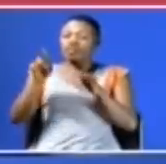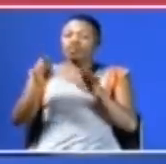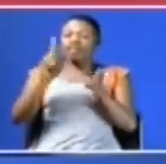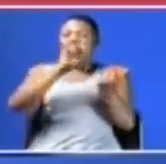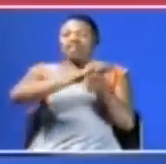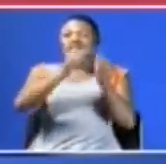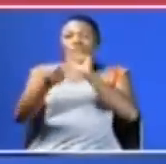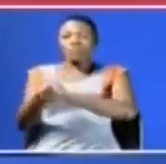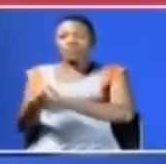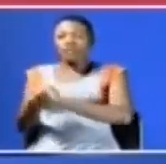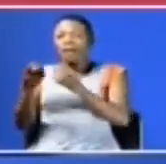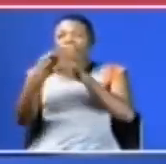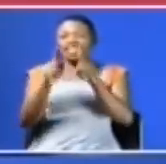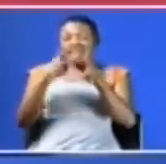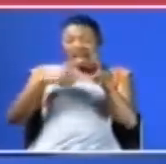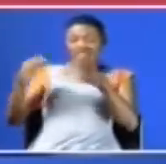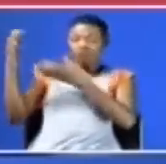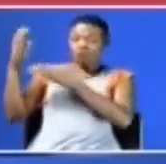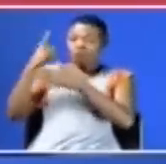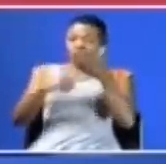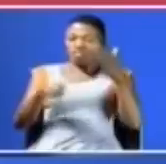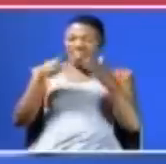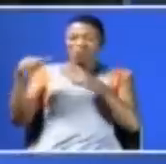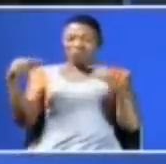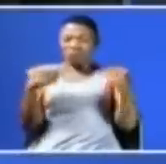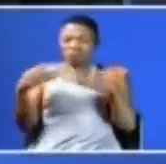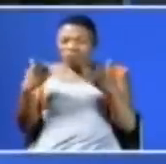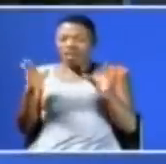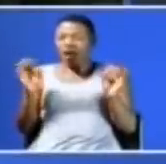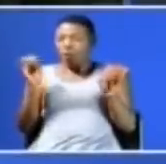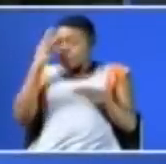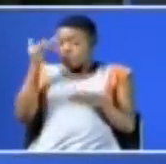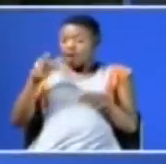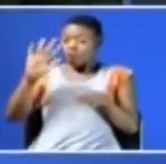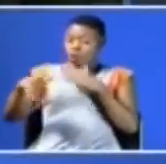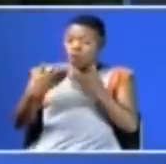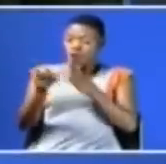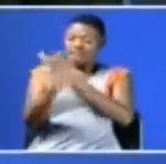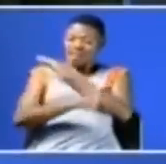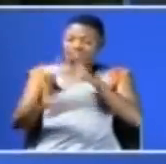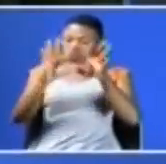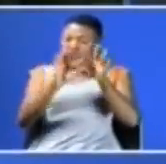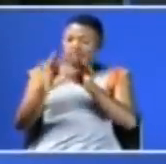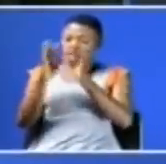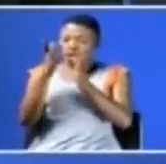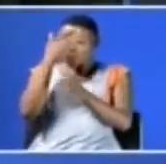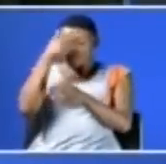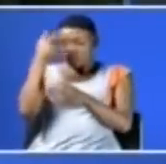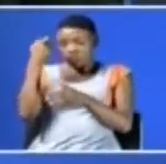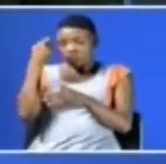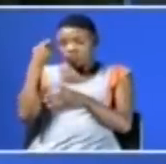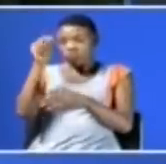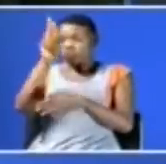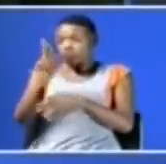necessary. But hopefully, we had hoped that would be uncontentious, because the whole country would have been behind them. Together. And because Raila and Uhuru would have been